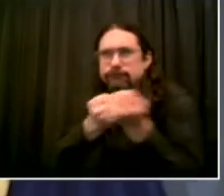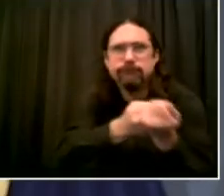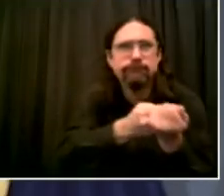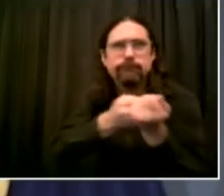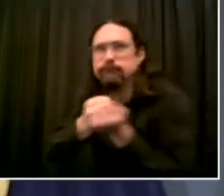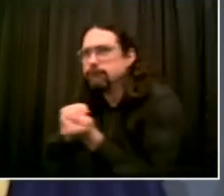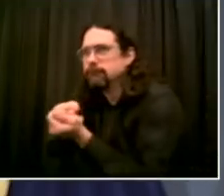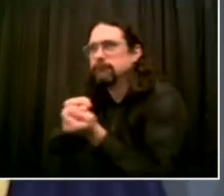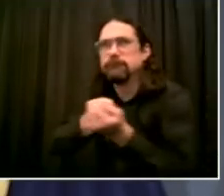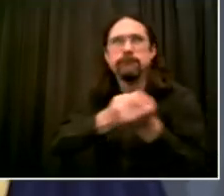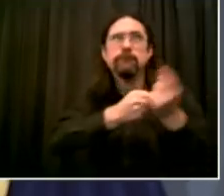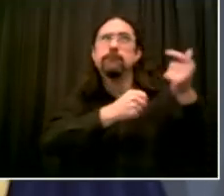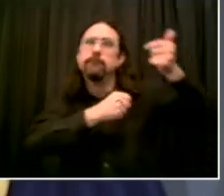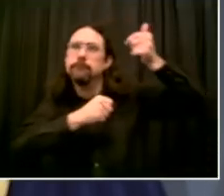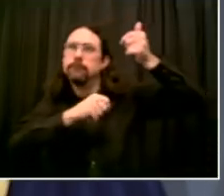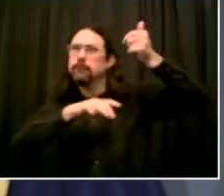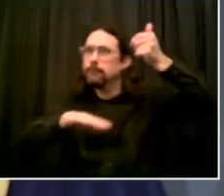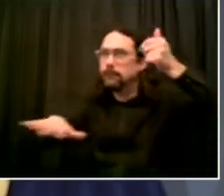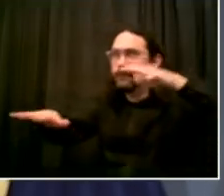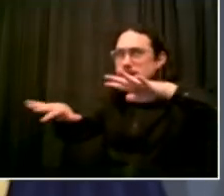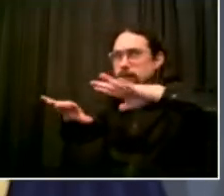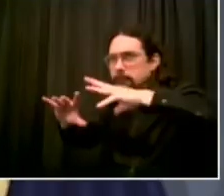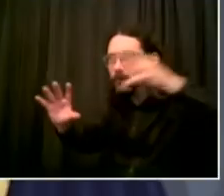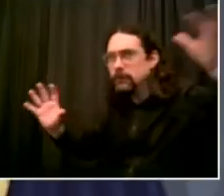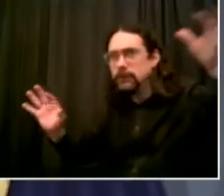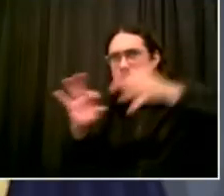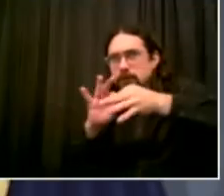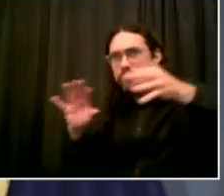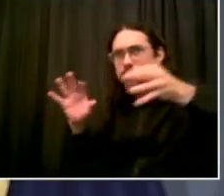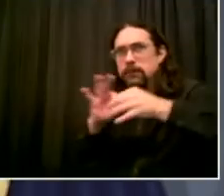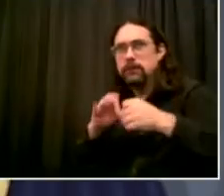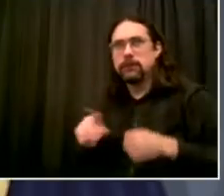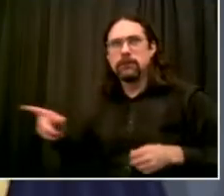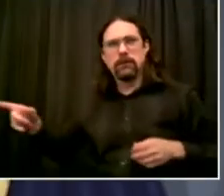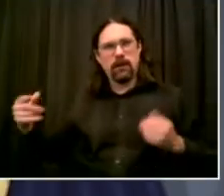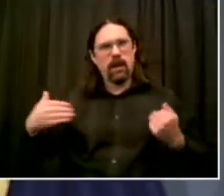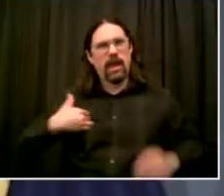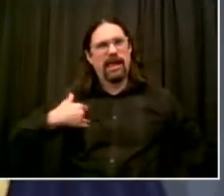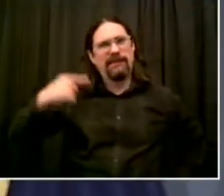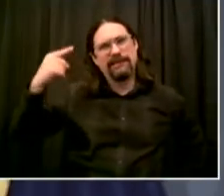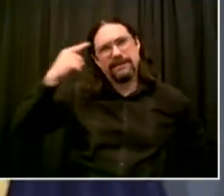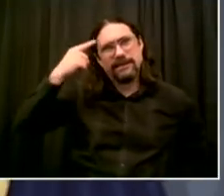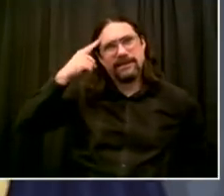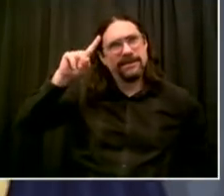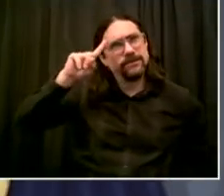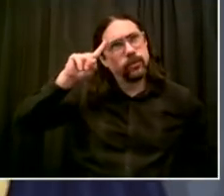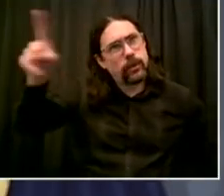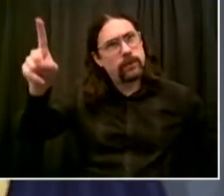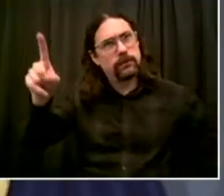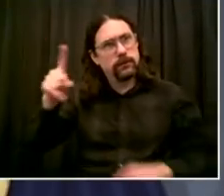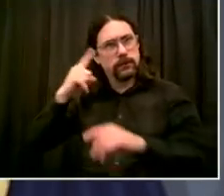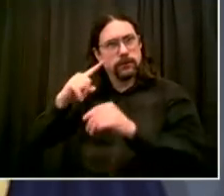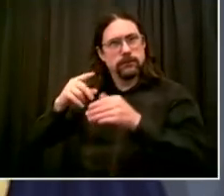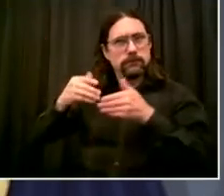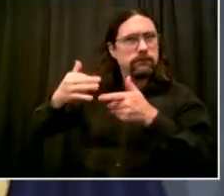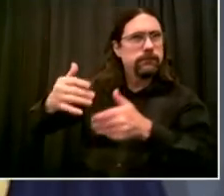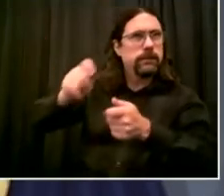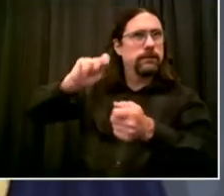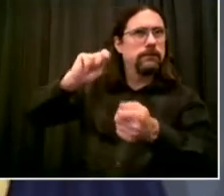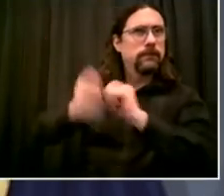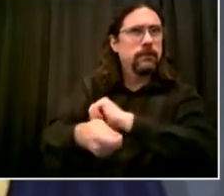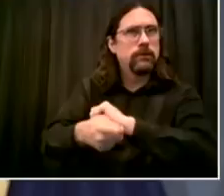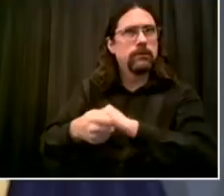the intelligence to make the change, the perseverance to make the change. And I saw that from Adrienne Adams time and